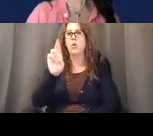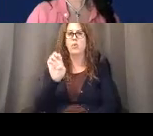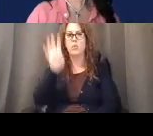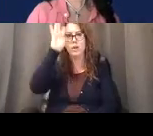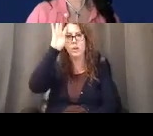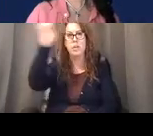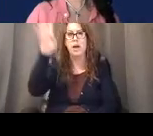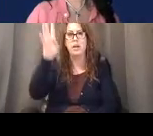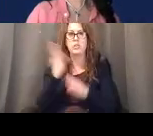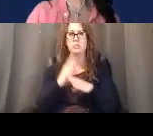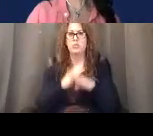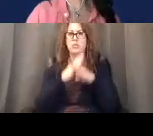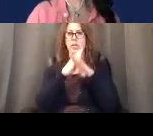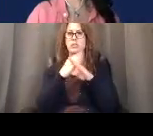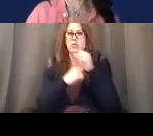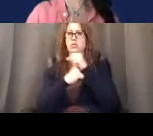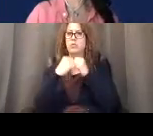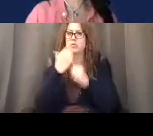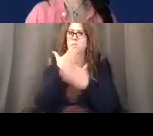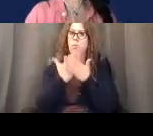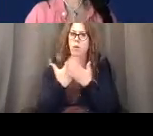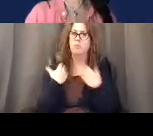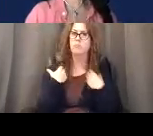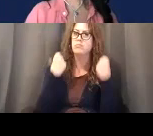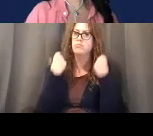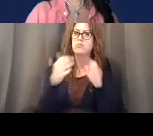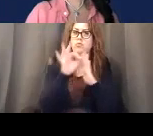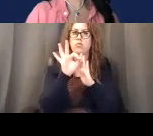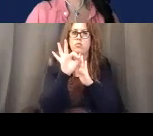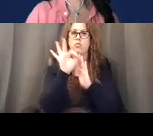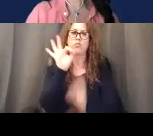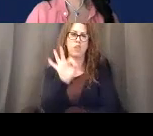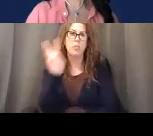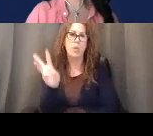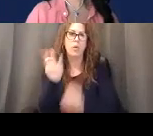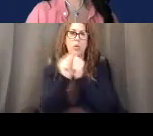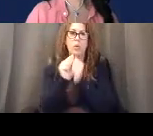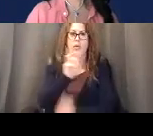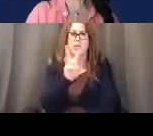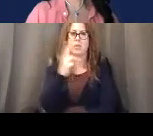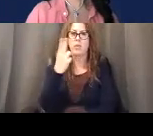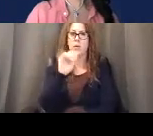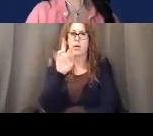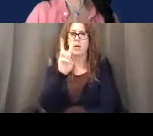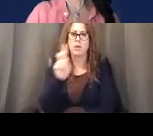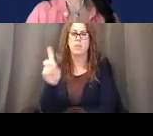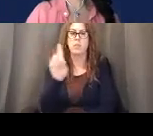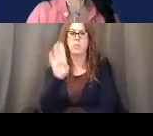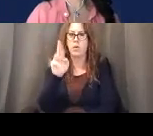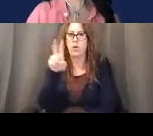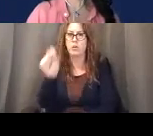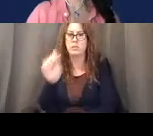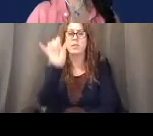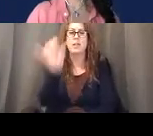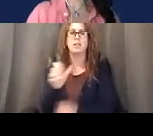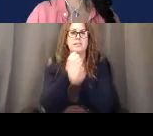Burns Institute. This webinar is a series brought to you by CDSS, Safety Prevention